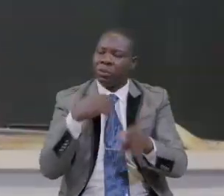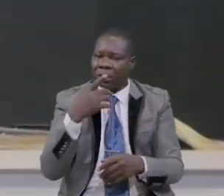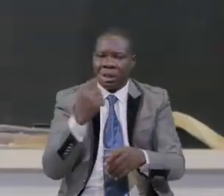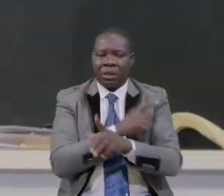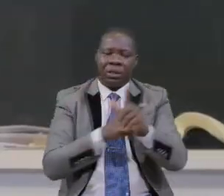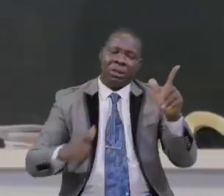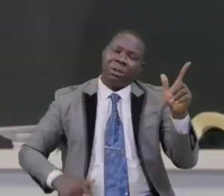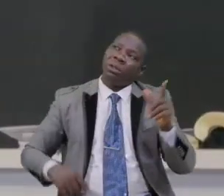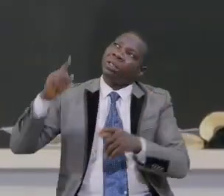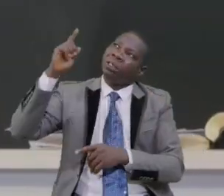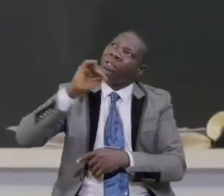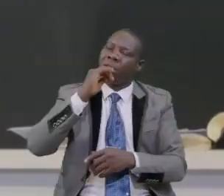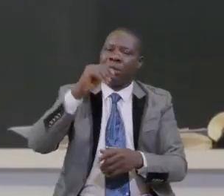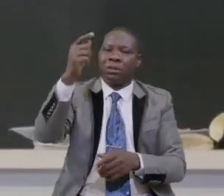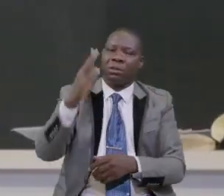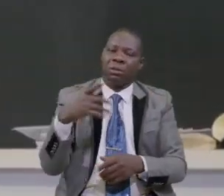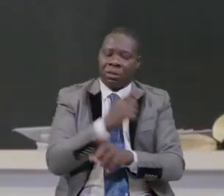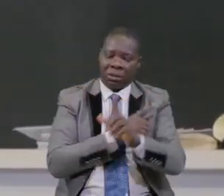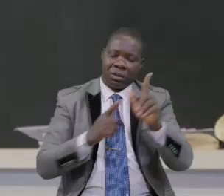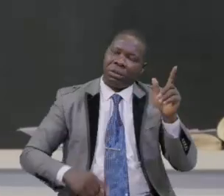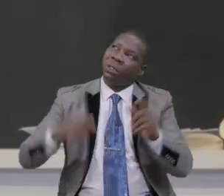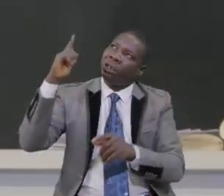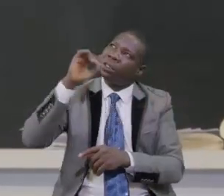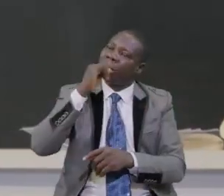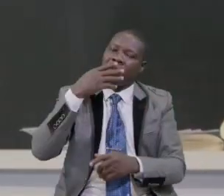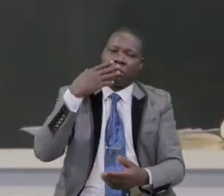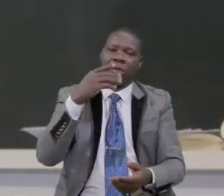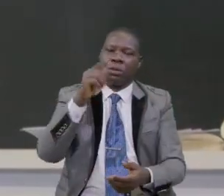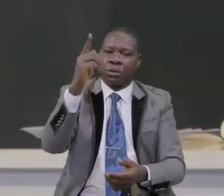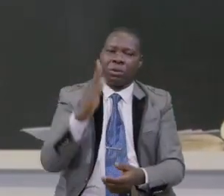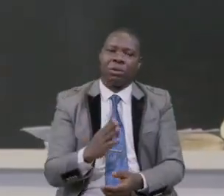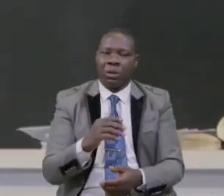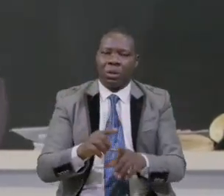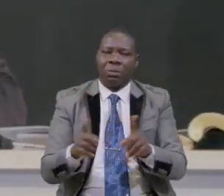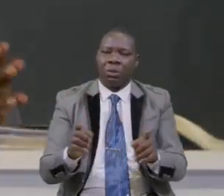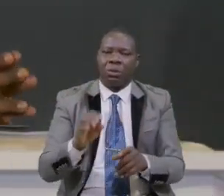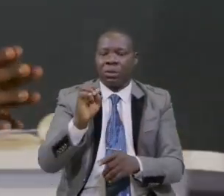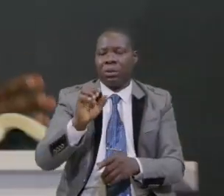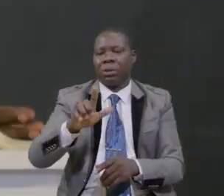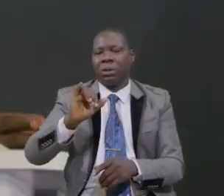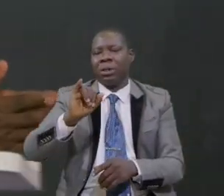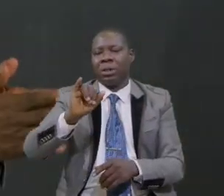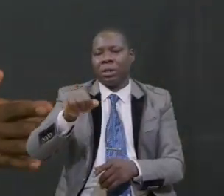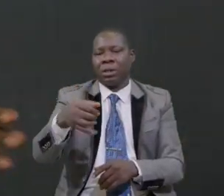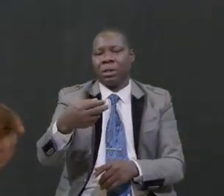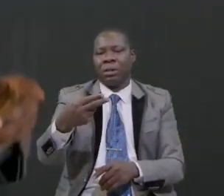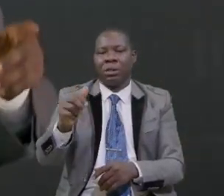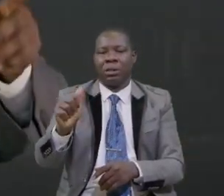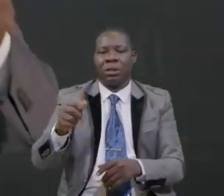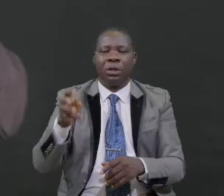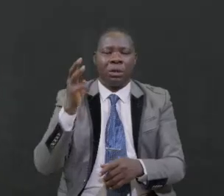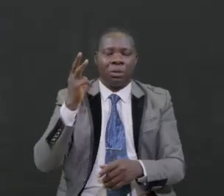God. The Lord, he is God. But Elijah was about to go. That's why God told